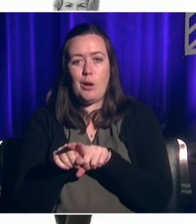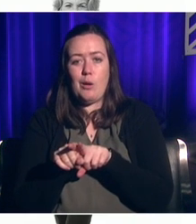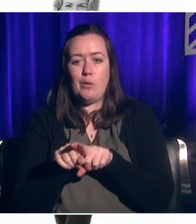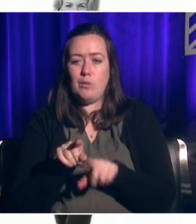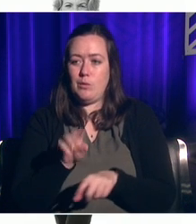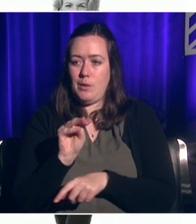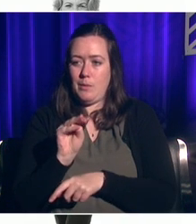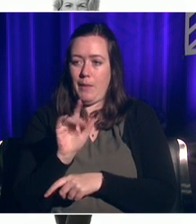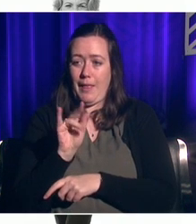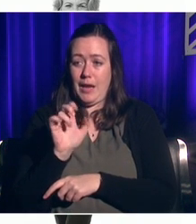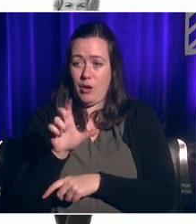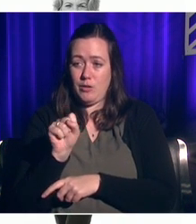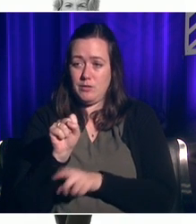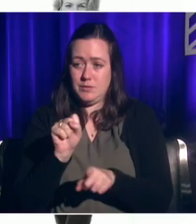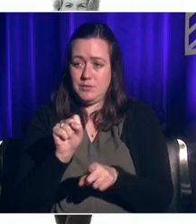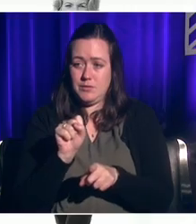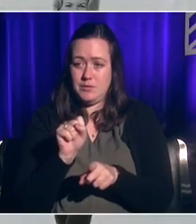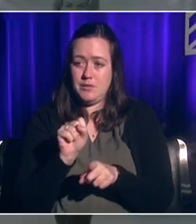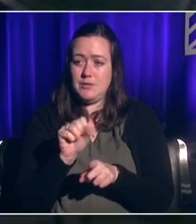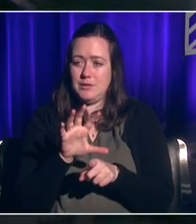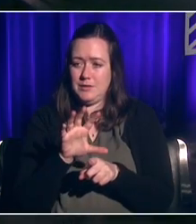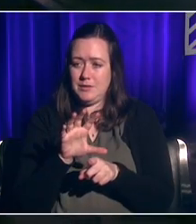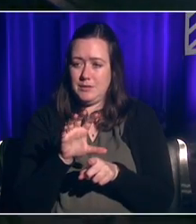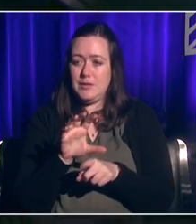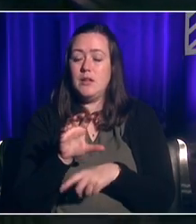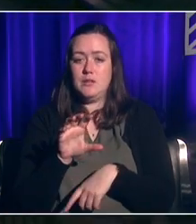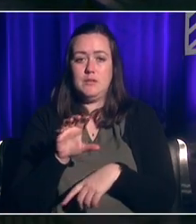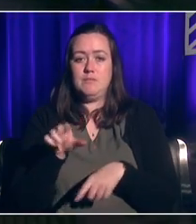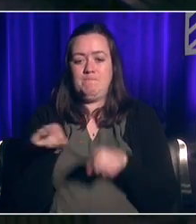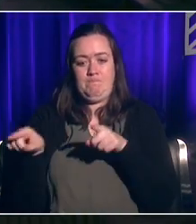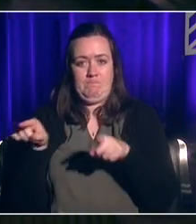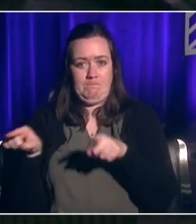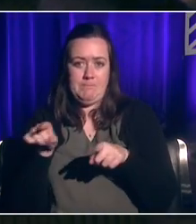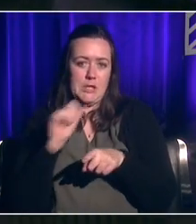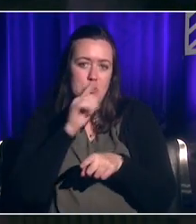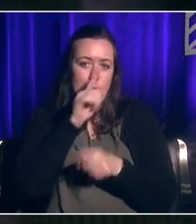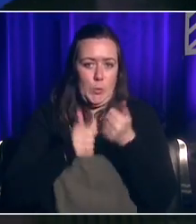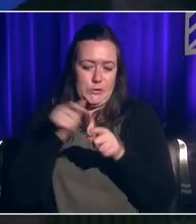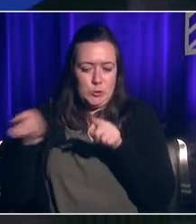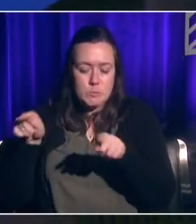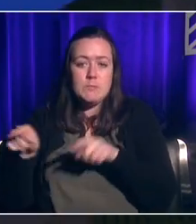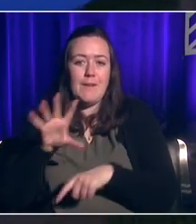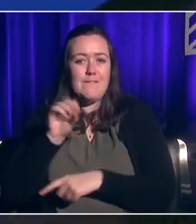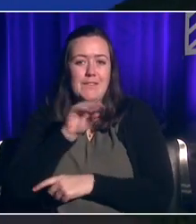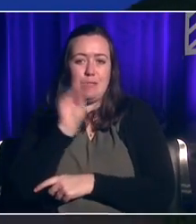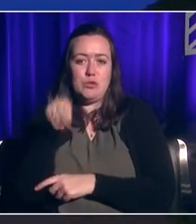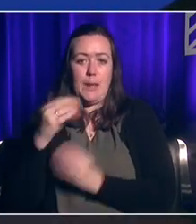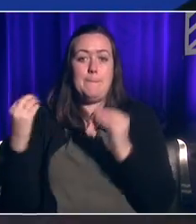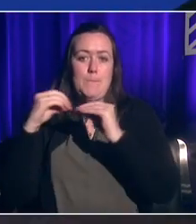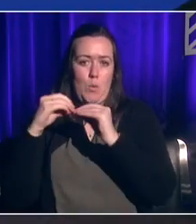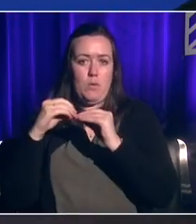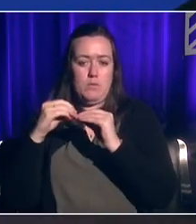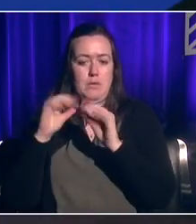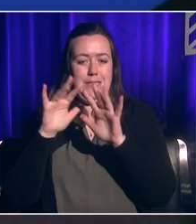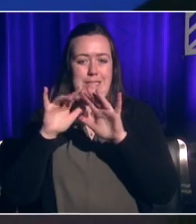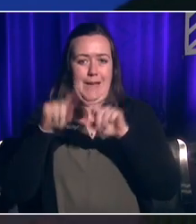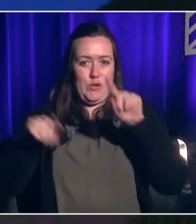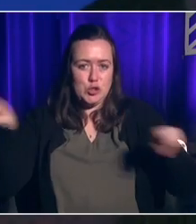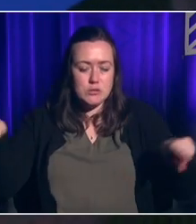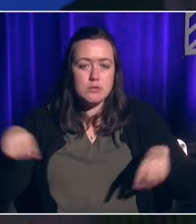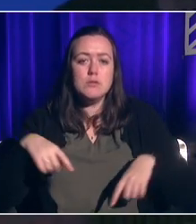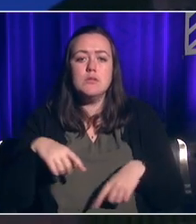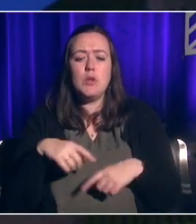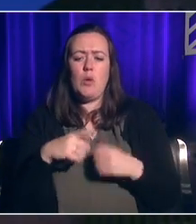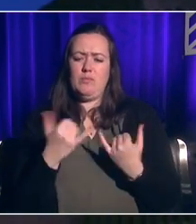diverse. So as we're talking about where are we today in this country, when we start talking about what are the fractures that we might